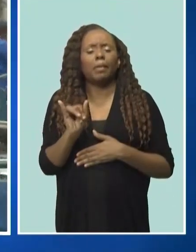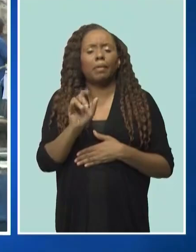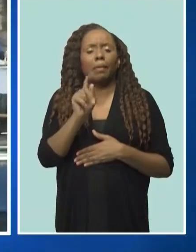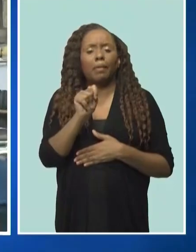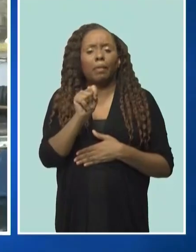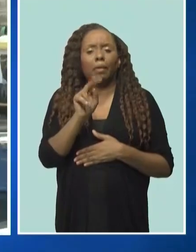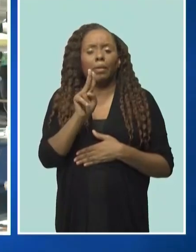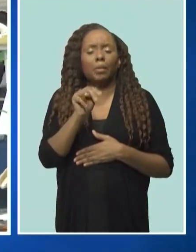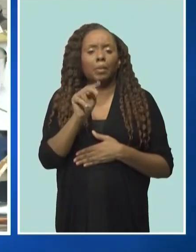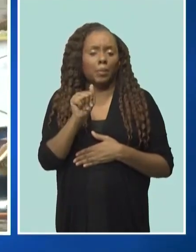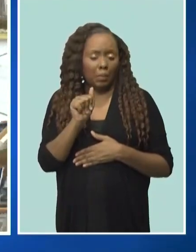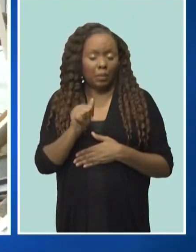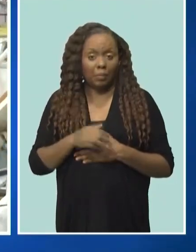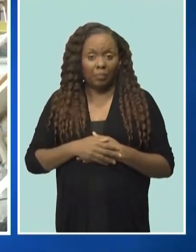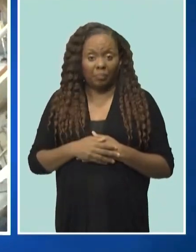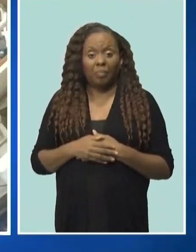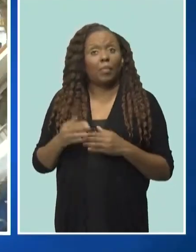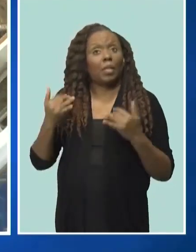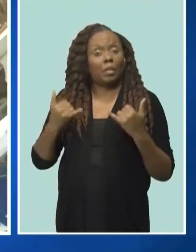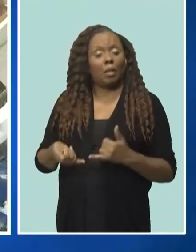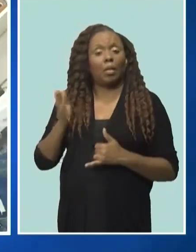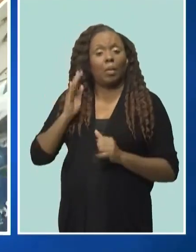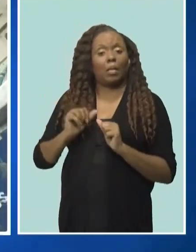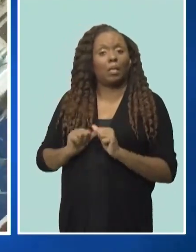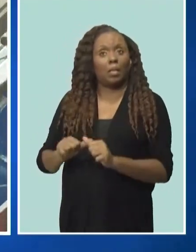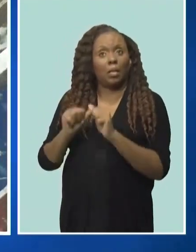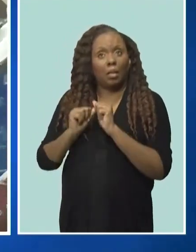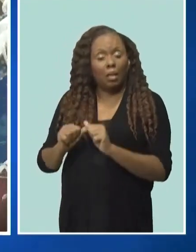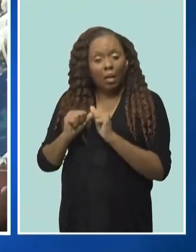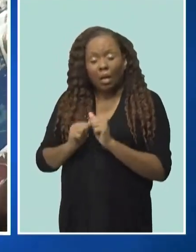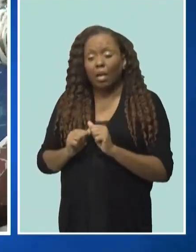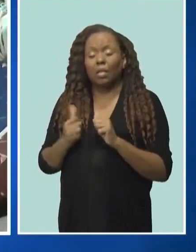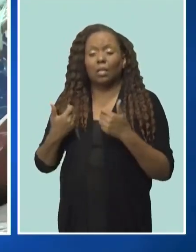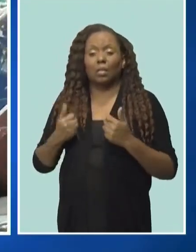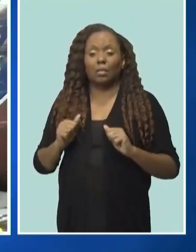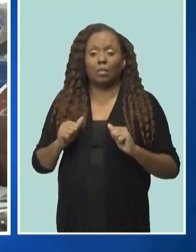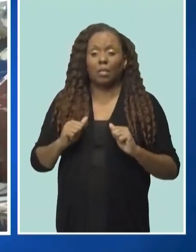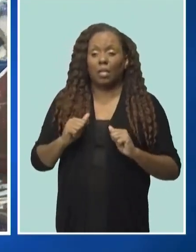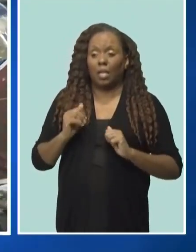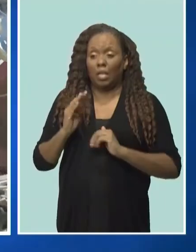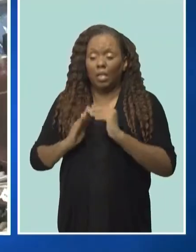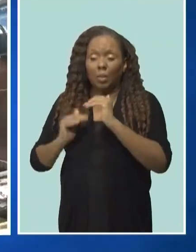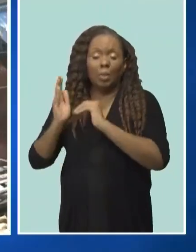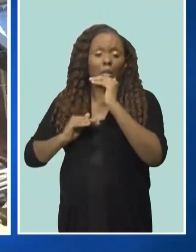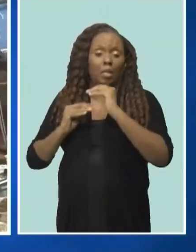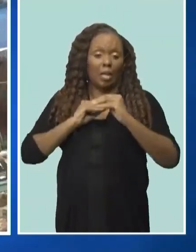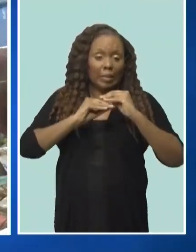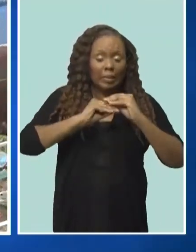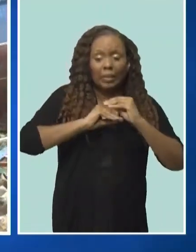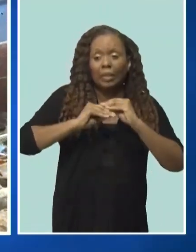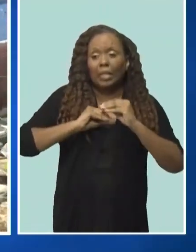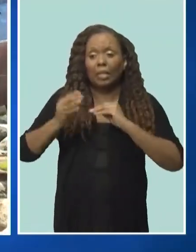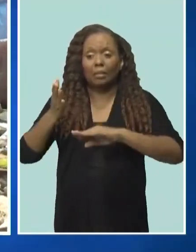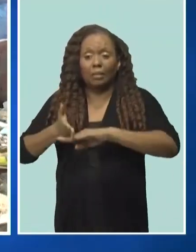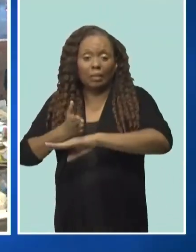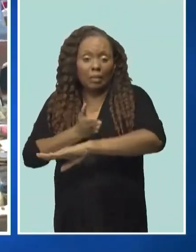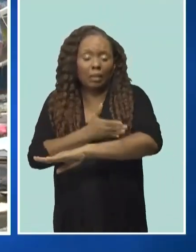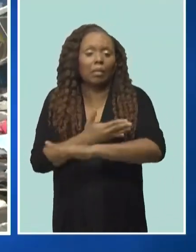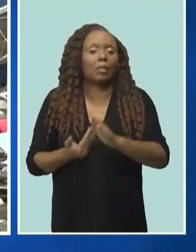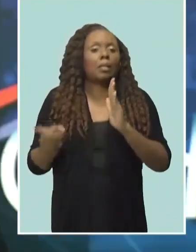players in the fishing industry will continue to pick up the pieces. Rachel Agard, CBC